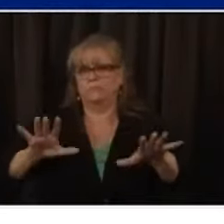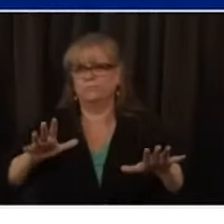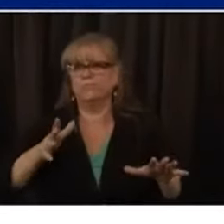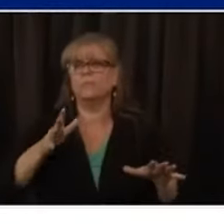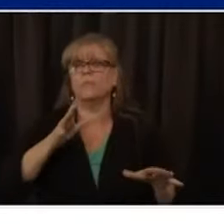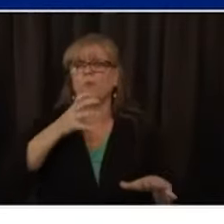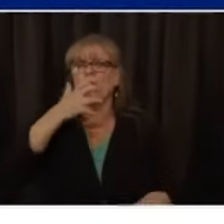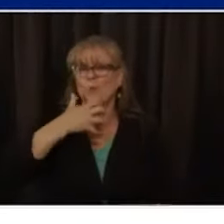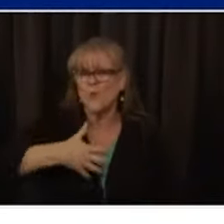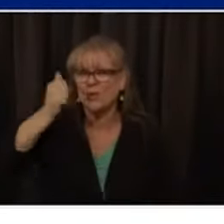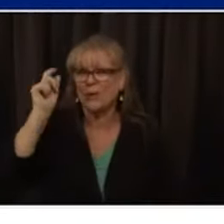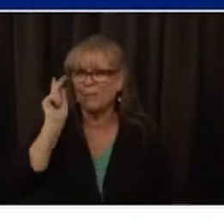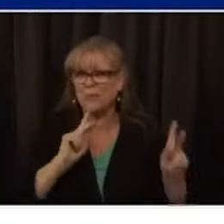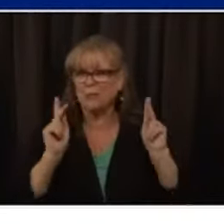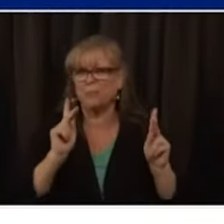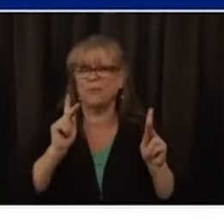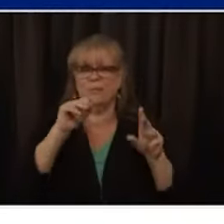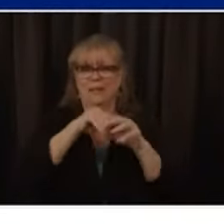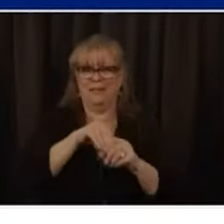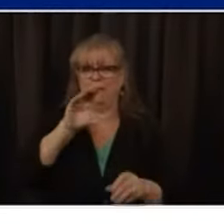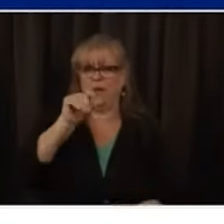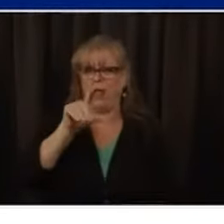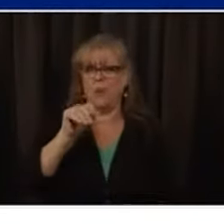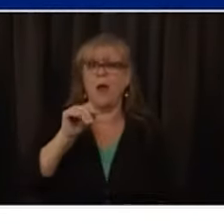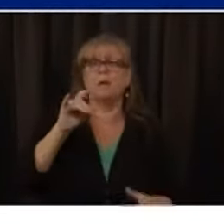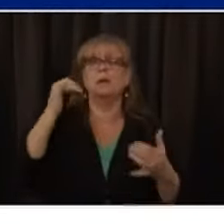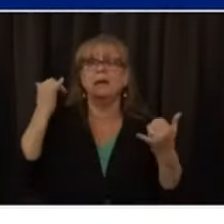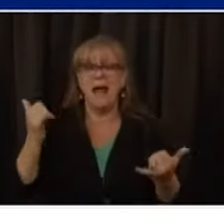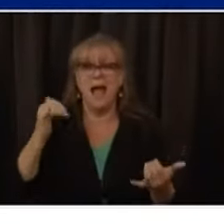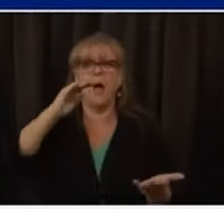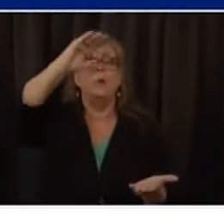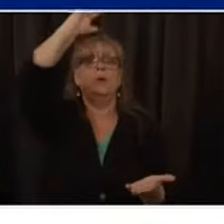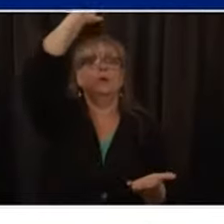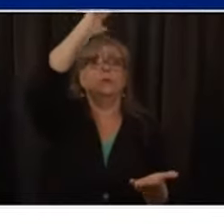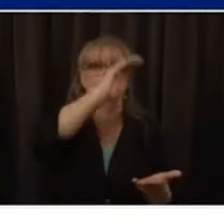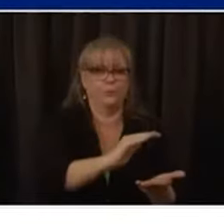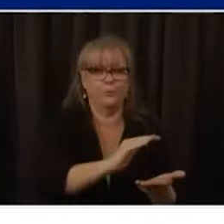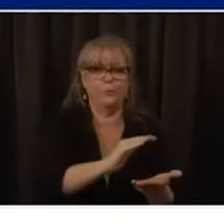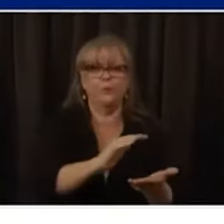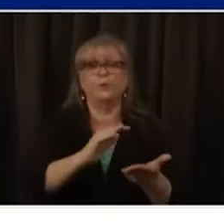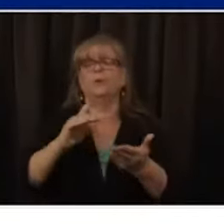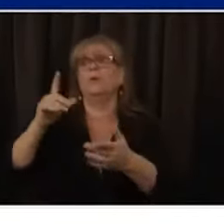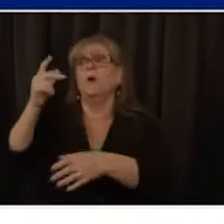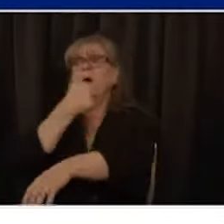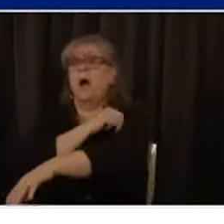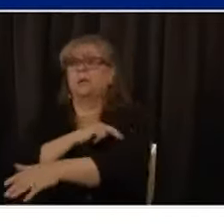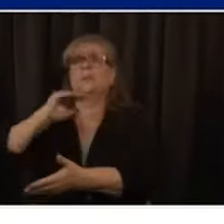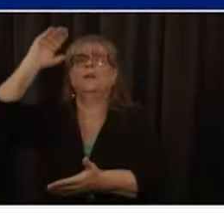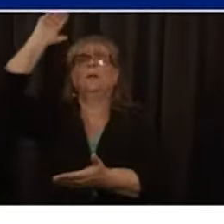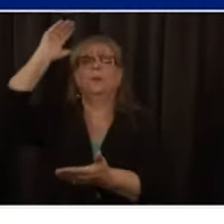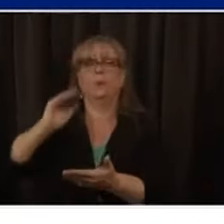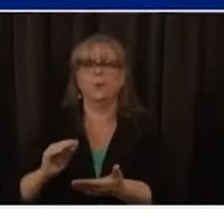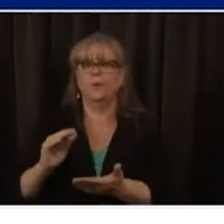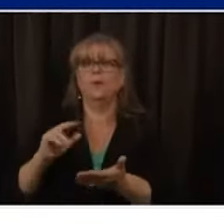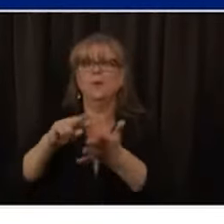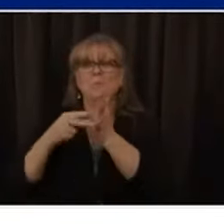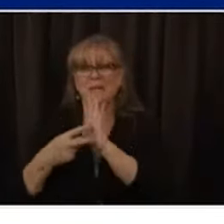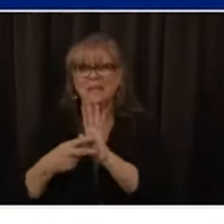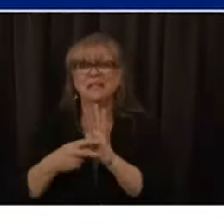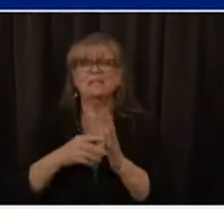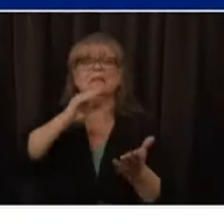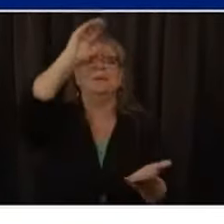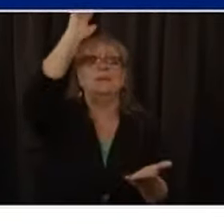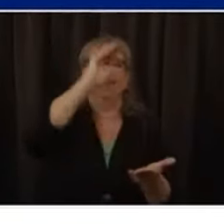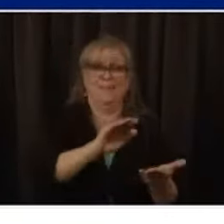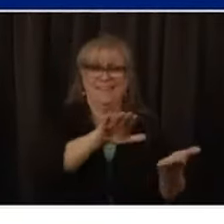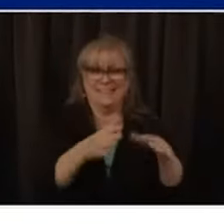Coloradans, hospitalizations, and correspondingly the number of new deaths. 81% of people over the age of 70 have